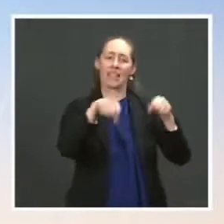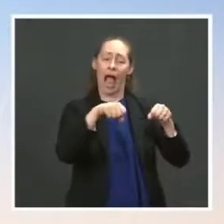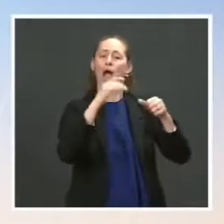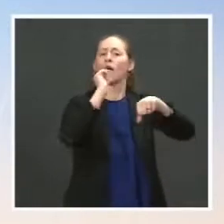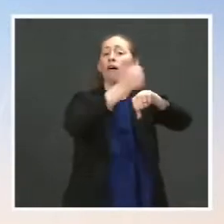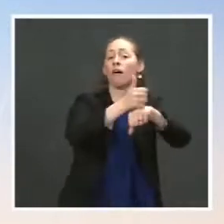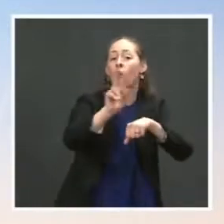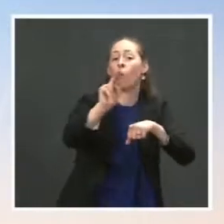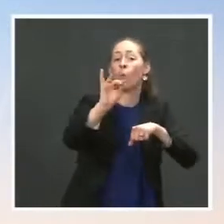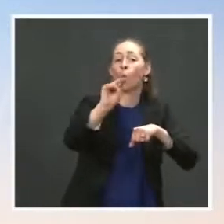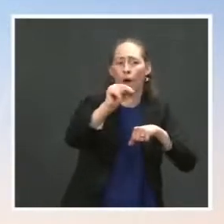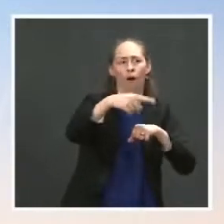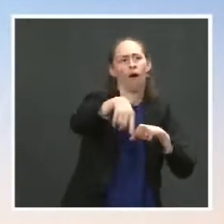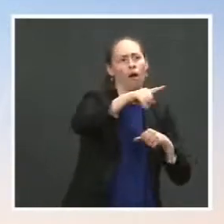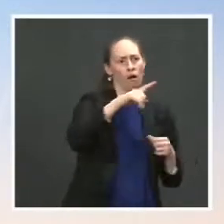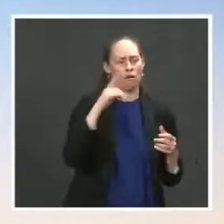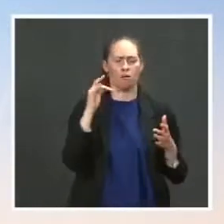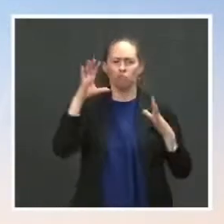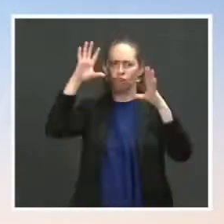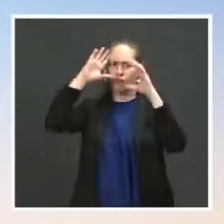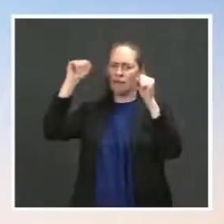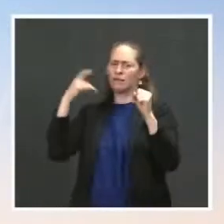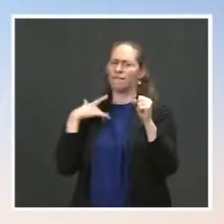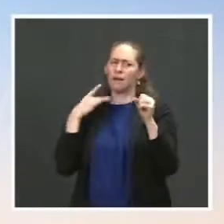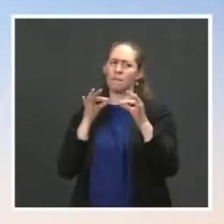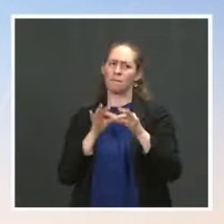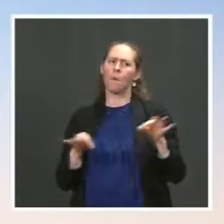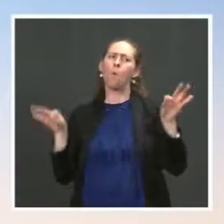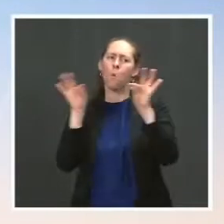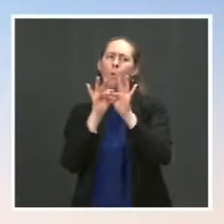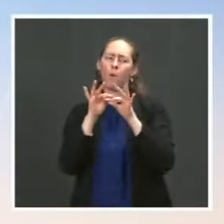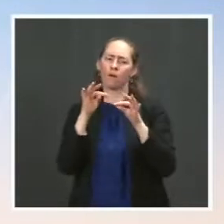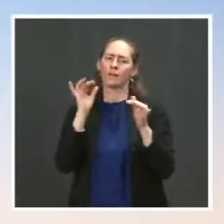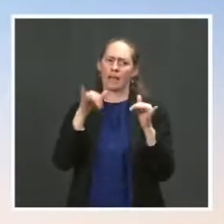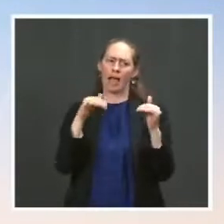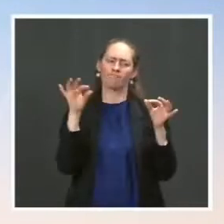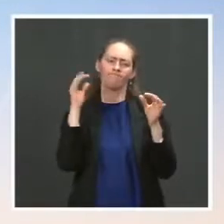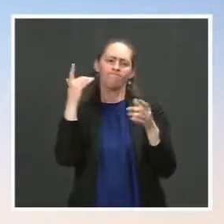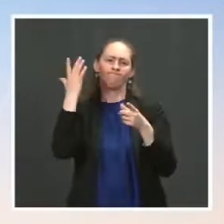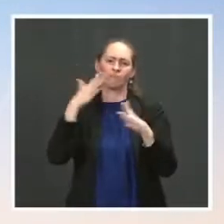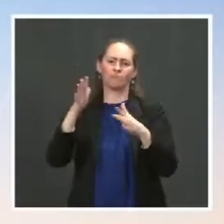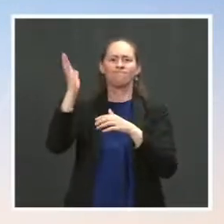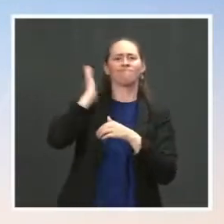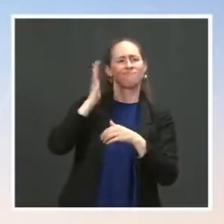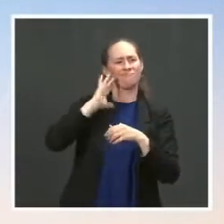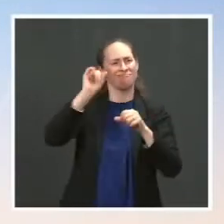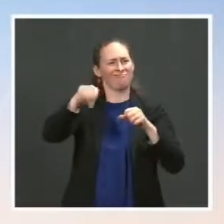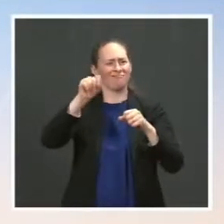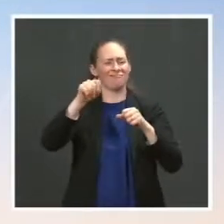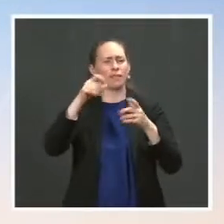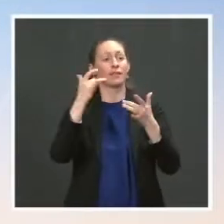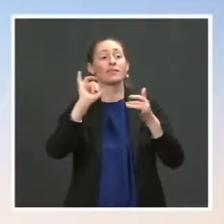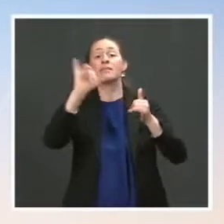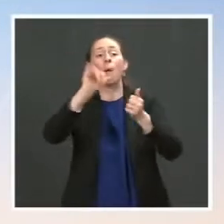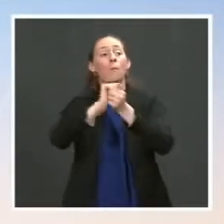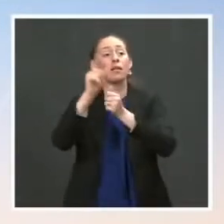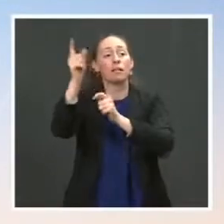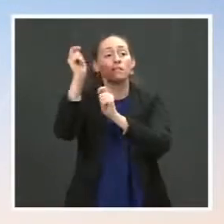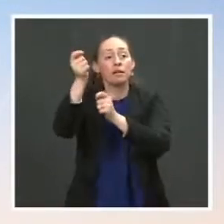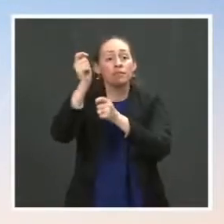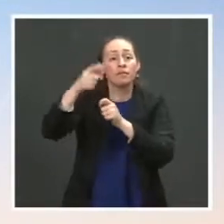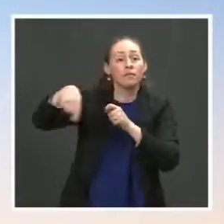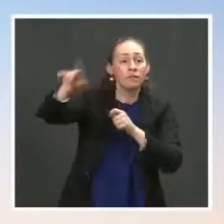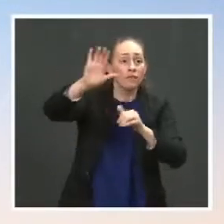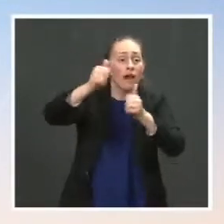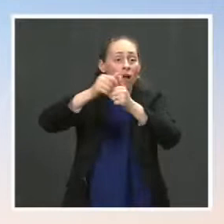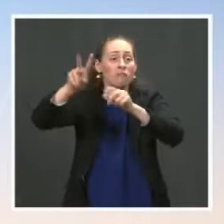him, something he's fought for throughout his career. But we will wait for further comment until the NLRB concludes their analysis. And then North